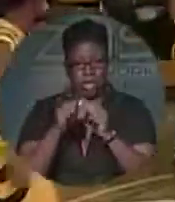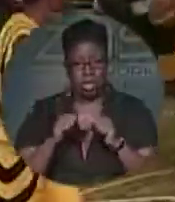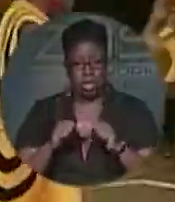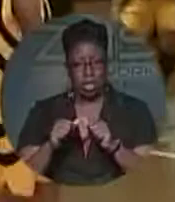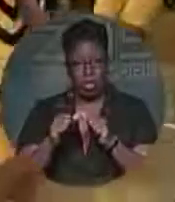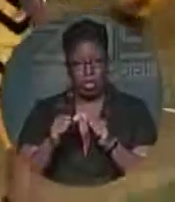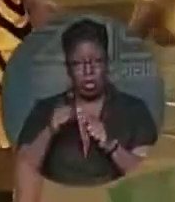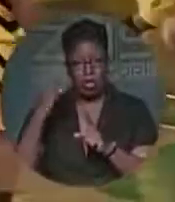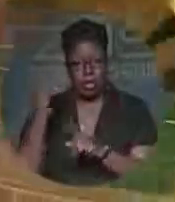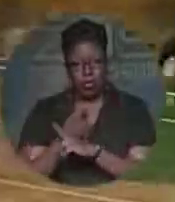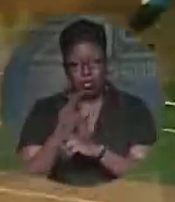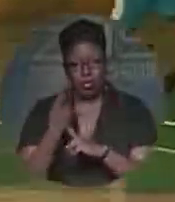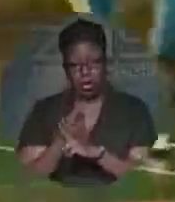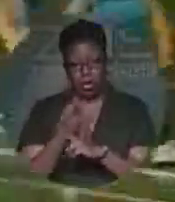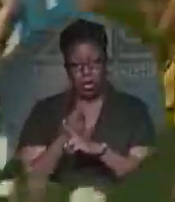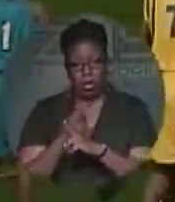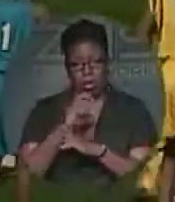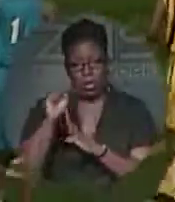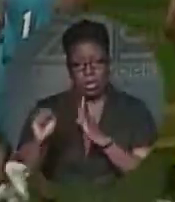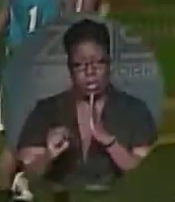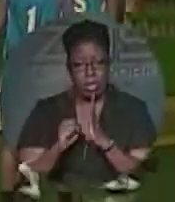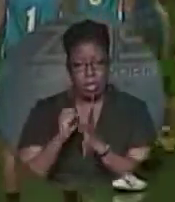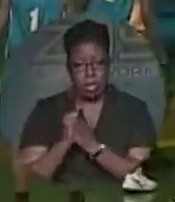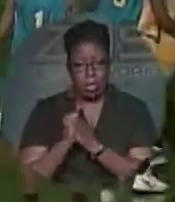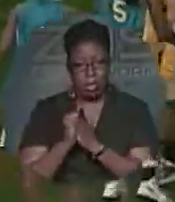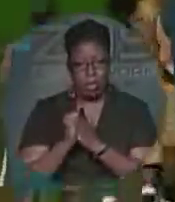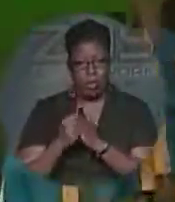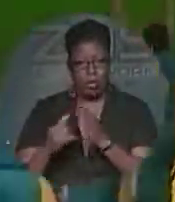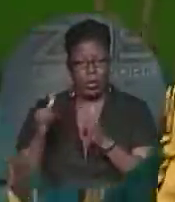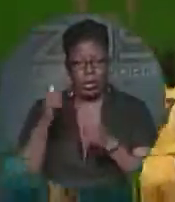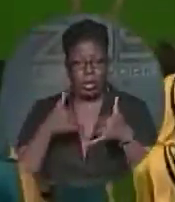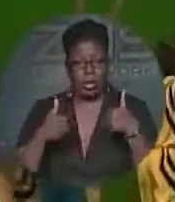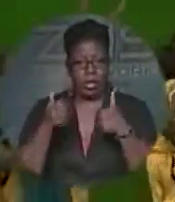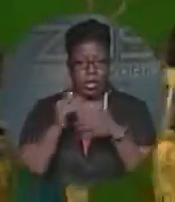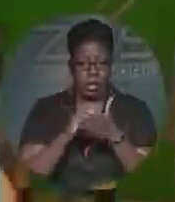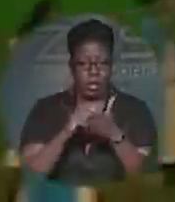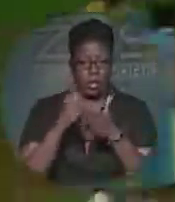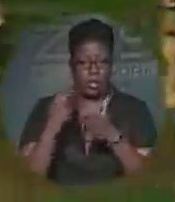regular season action on Tuesday when the All-Stars battle the Truckers and the Cybots go up against the Cheetahs.